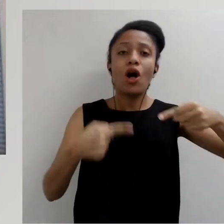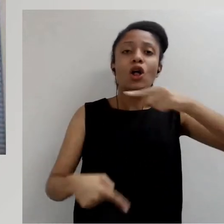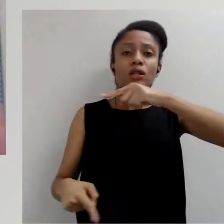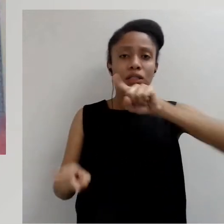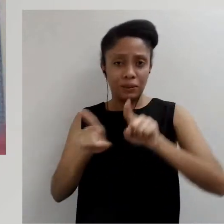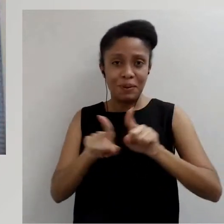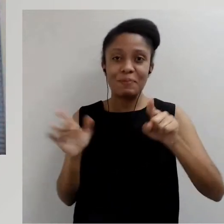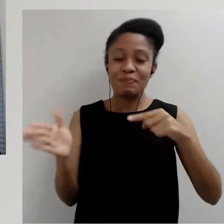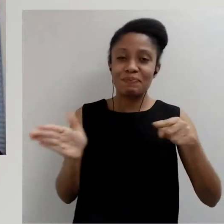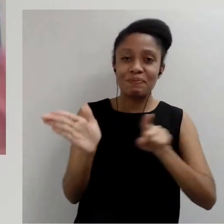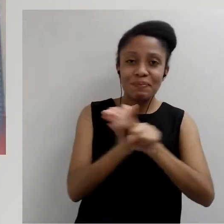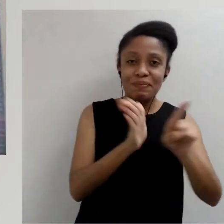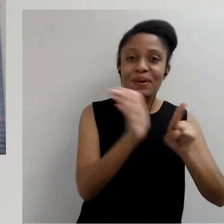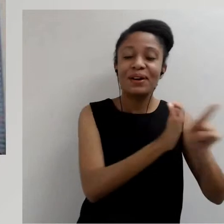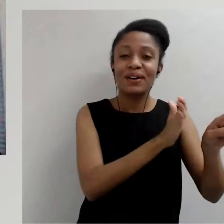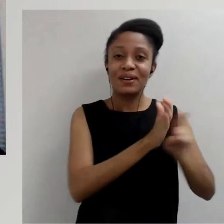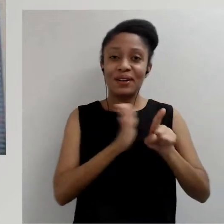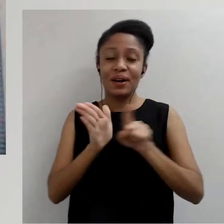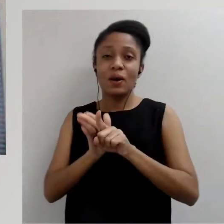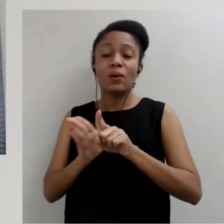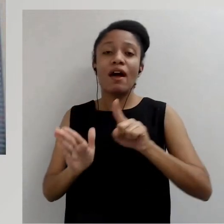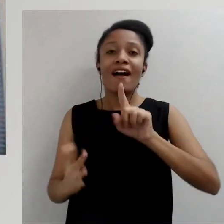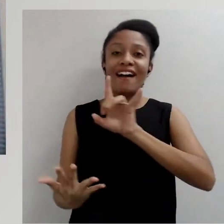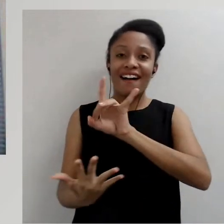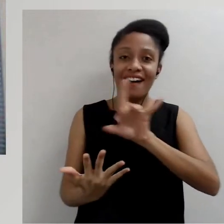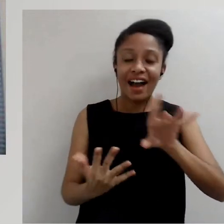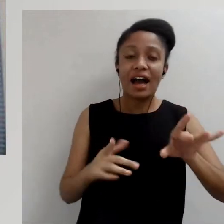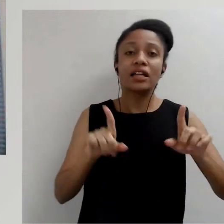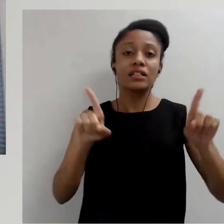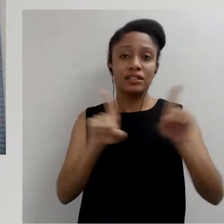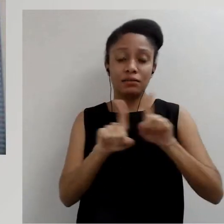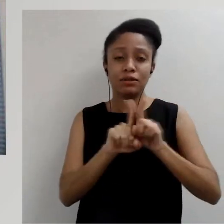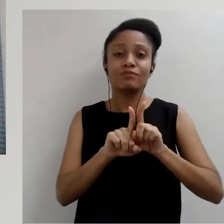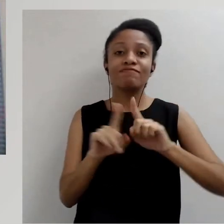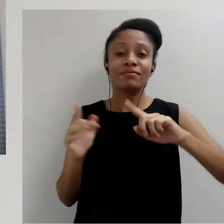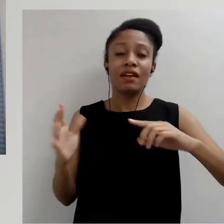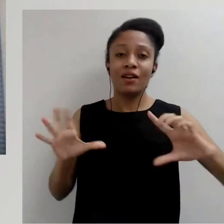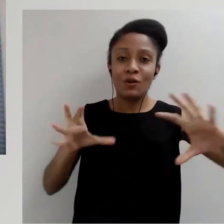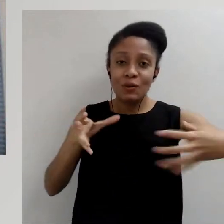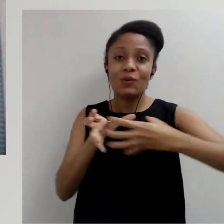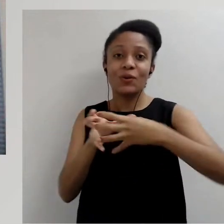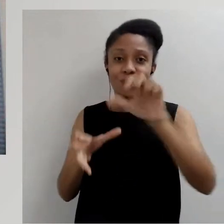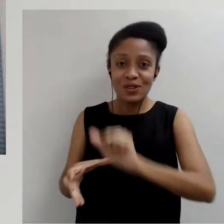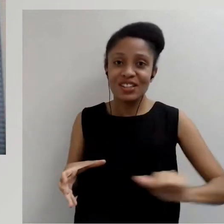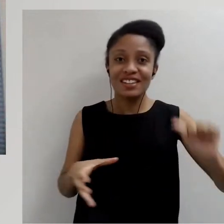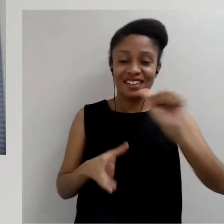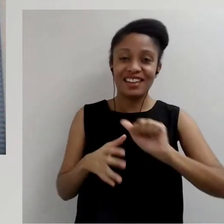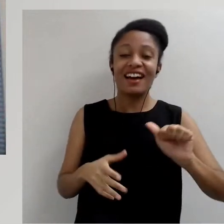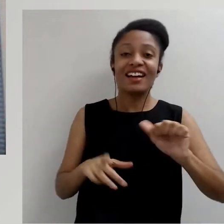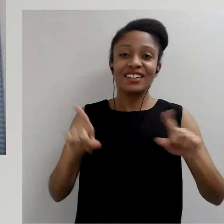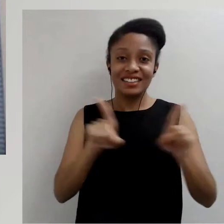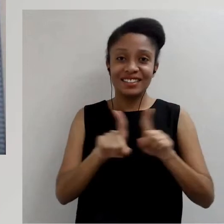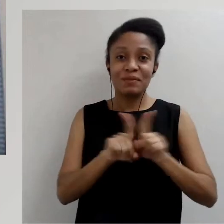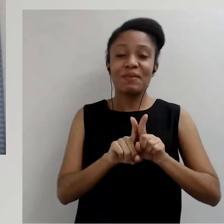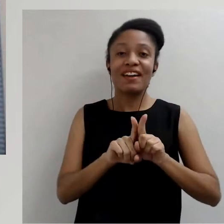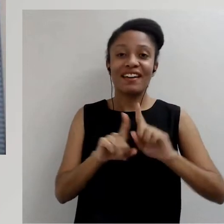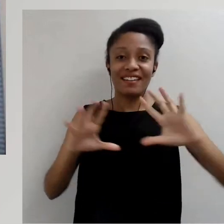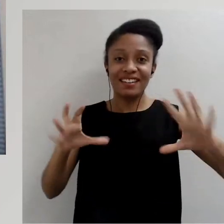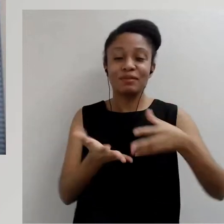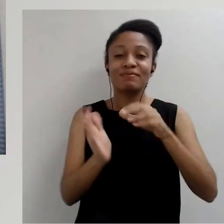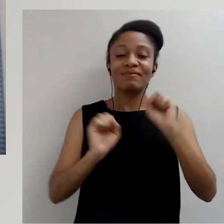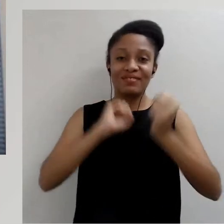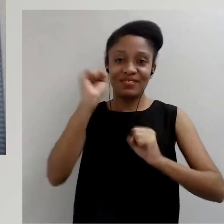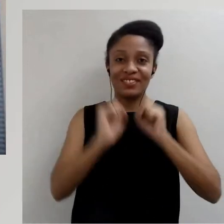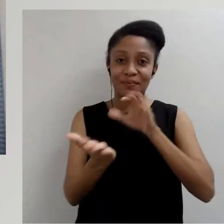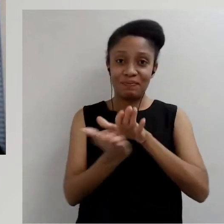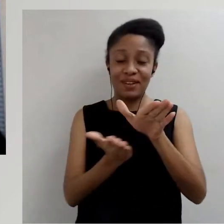presenters. We will start with the questions that are coming from the associates in the printing industry. I would like to